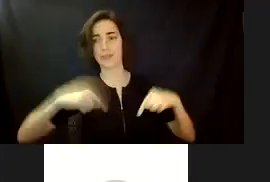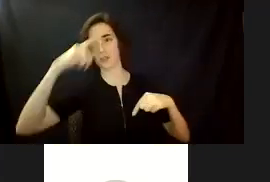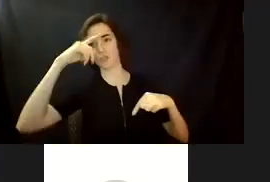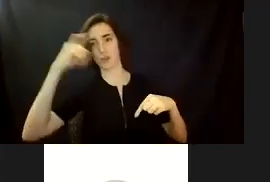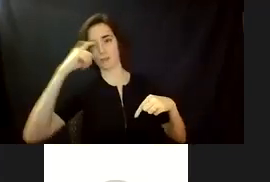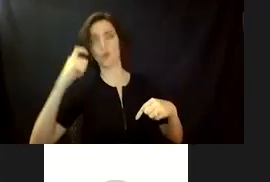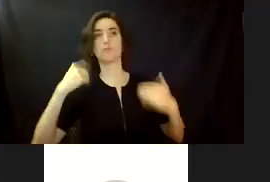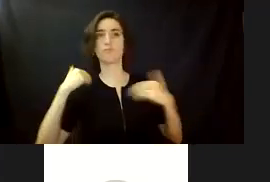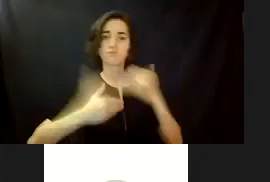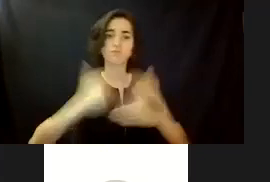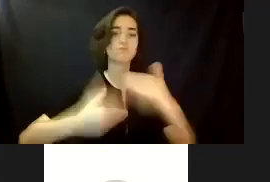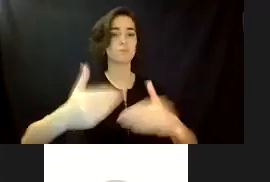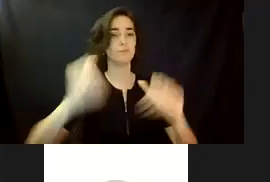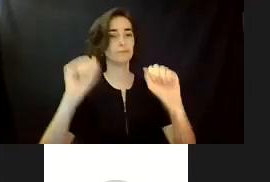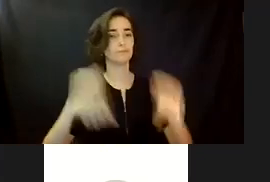ground running.